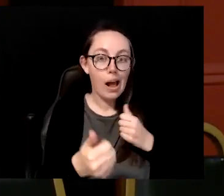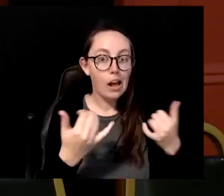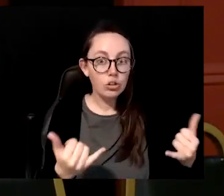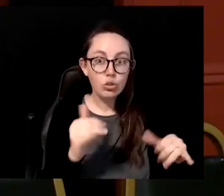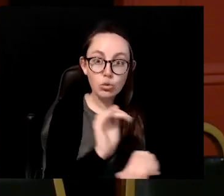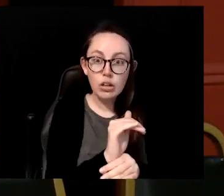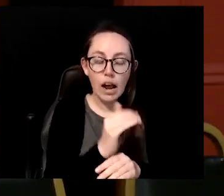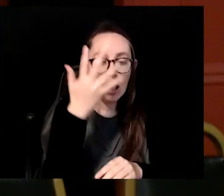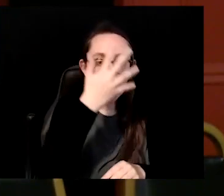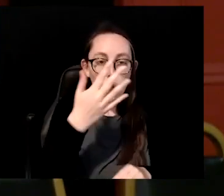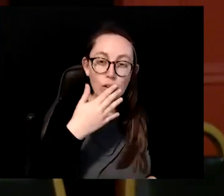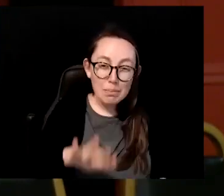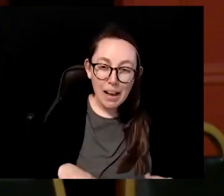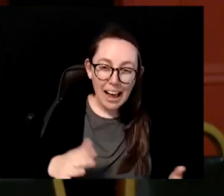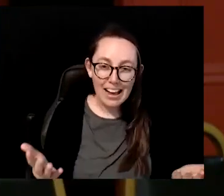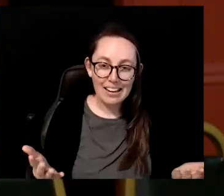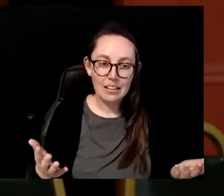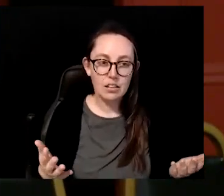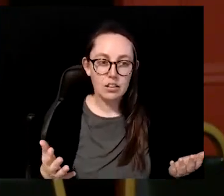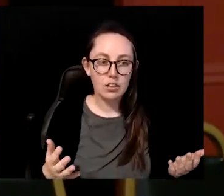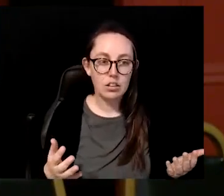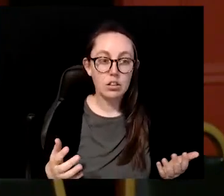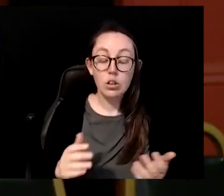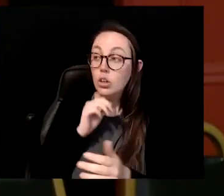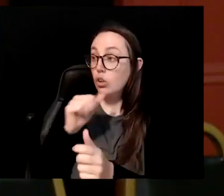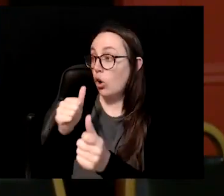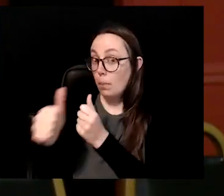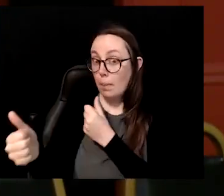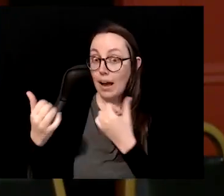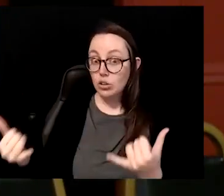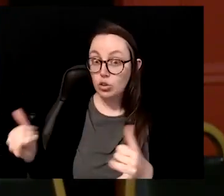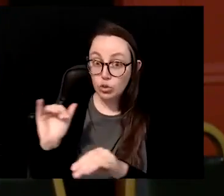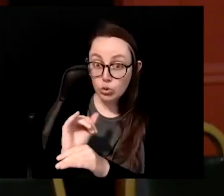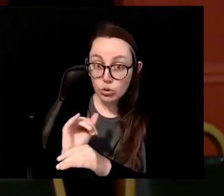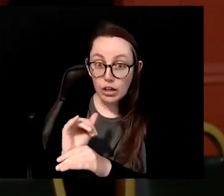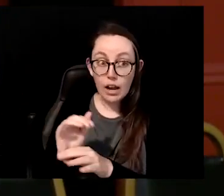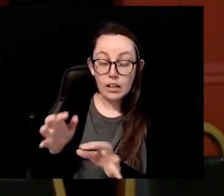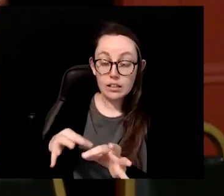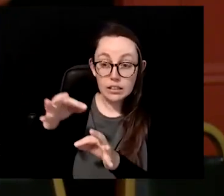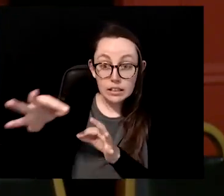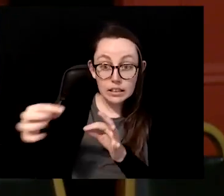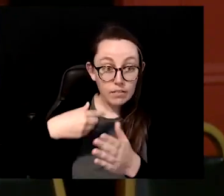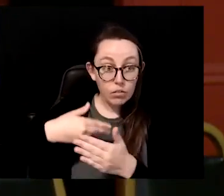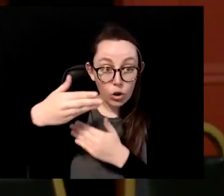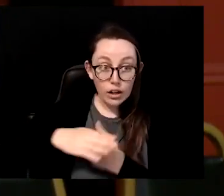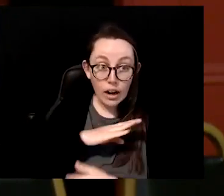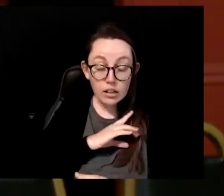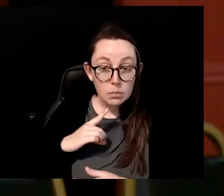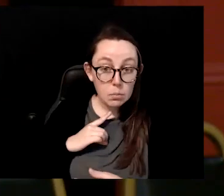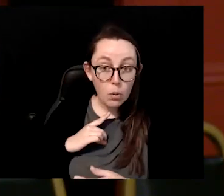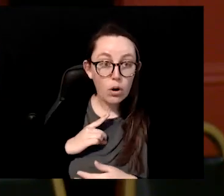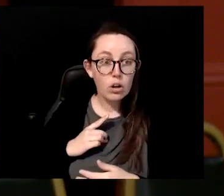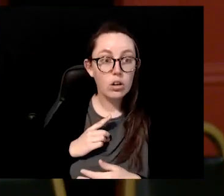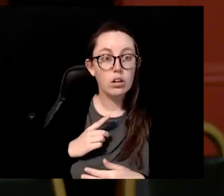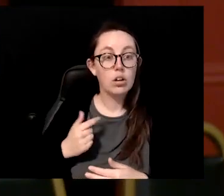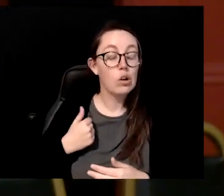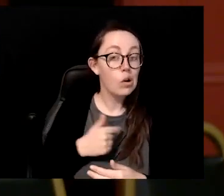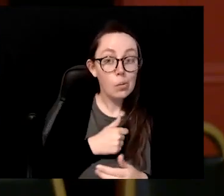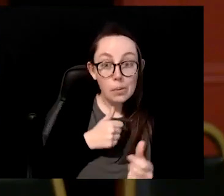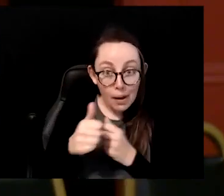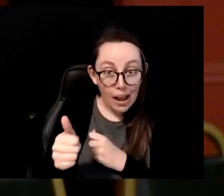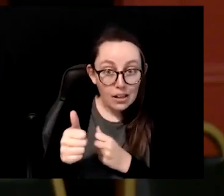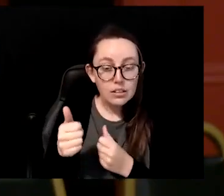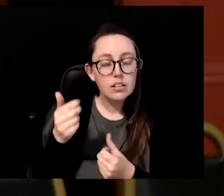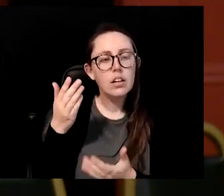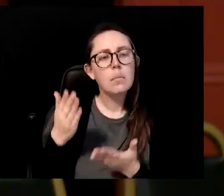looks bad you don't pass this thing tonight you push it to the next board and it pushes and and we pass it maybe it still looks bad